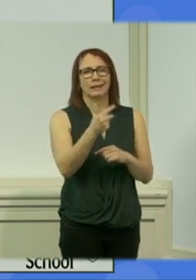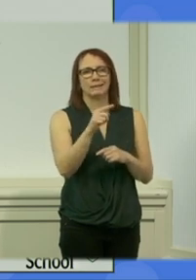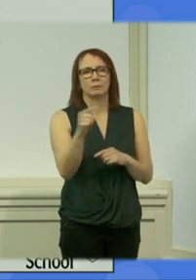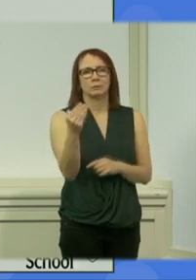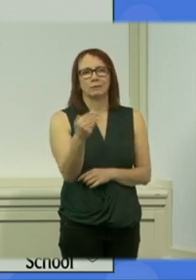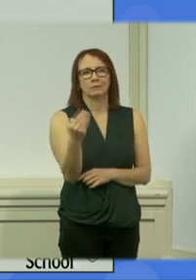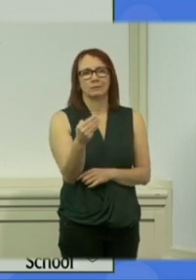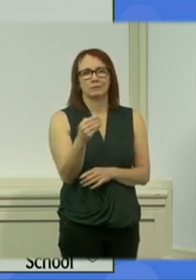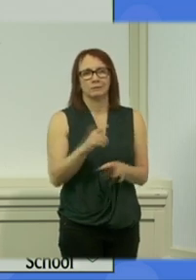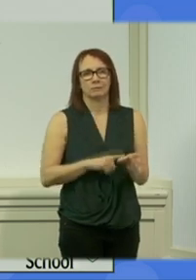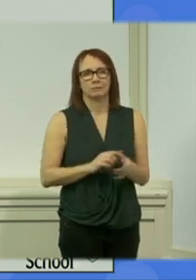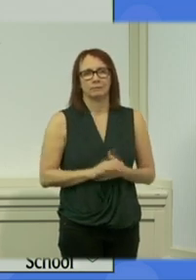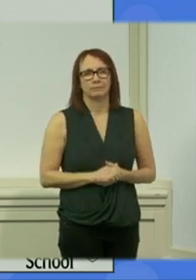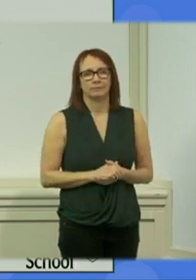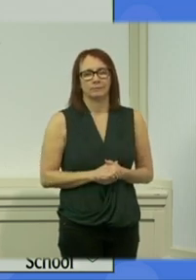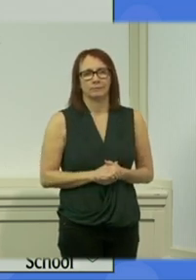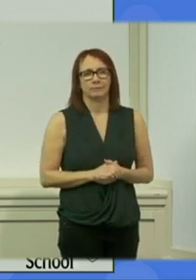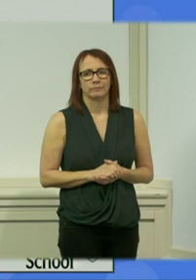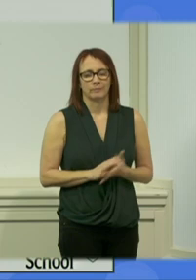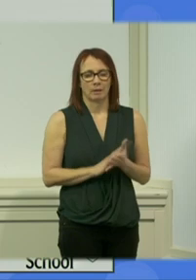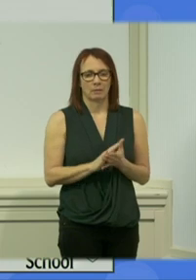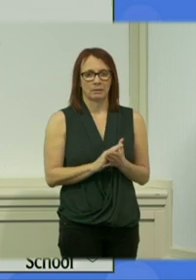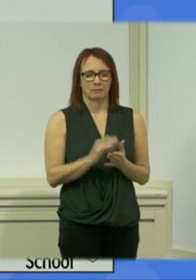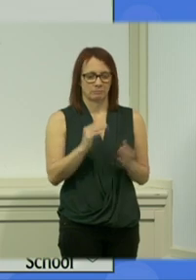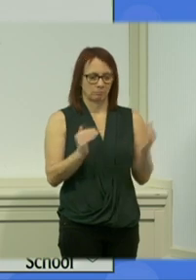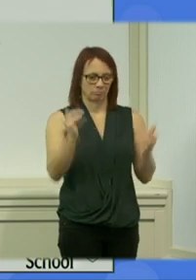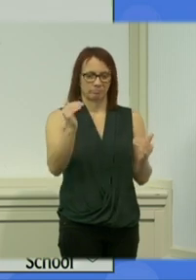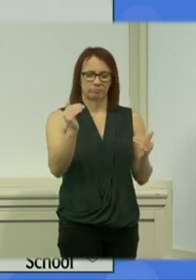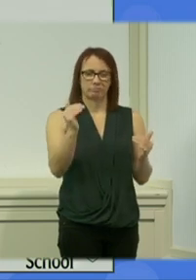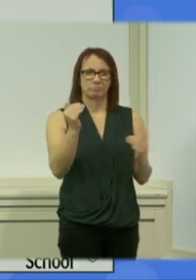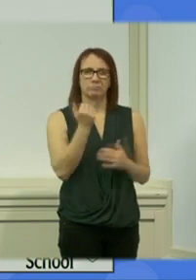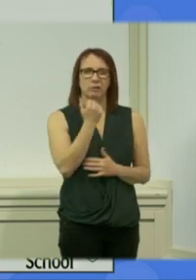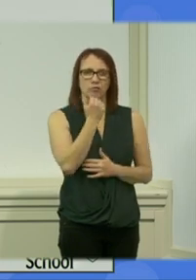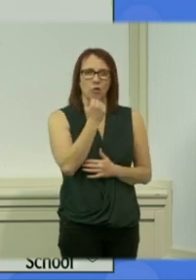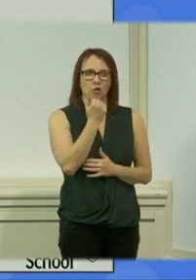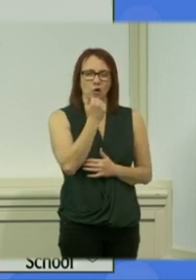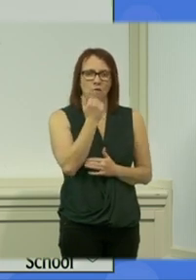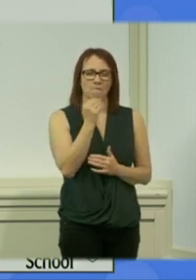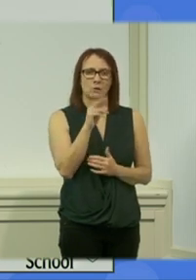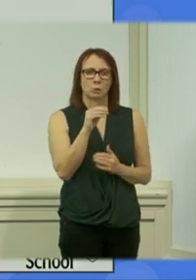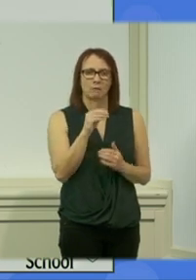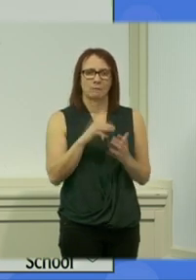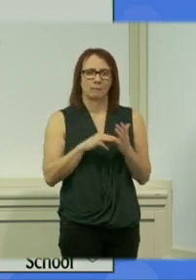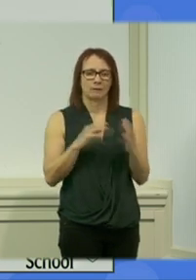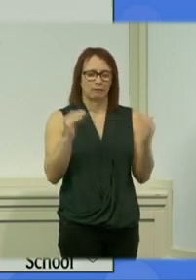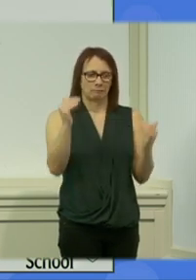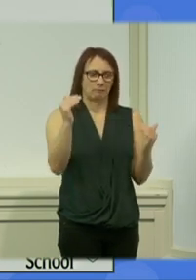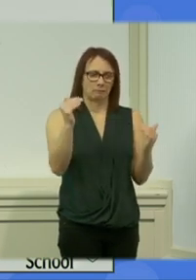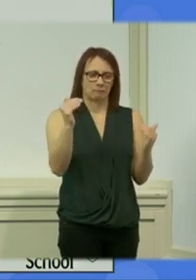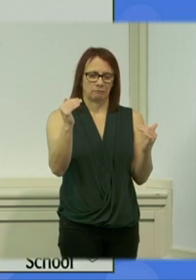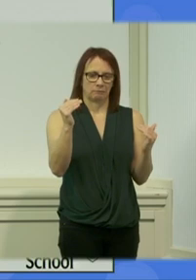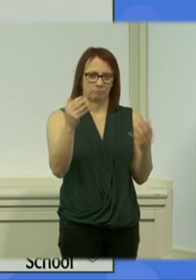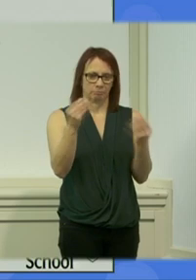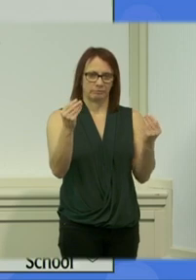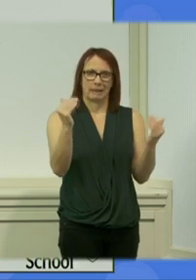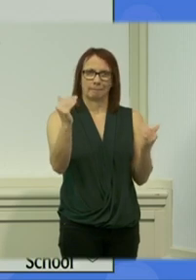year. So there is a shortfall of that amount between the taxes we raise and the amount of spending that